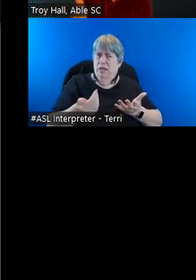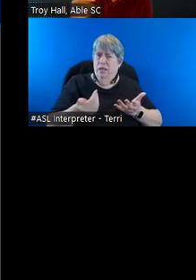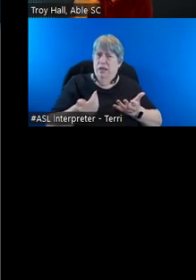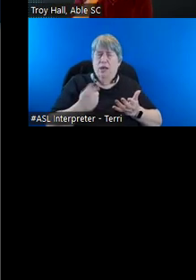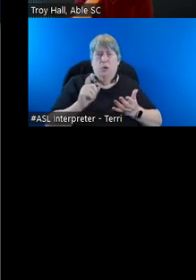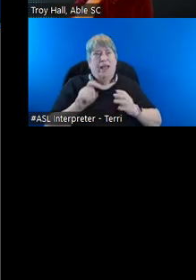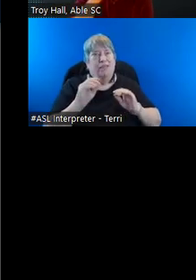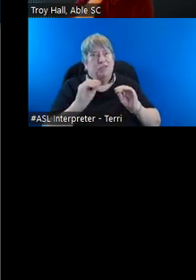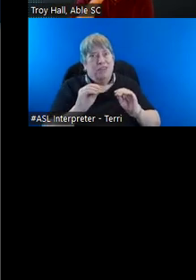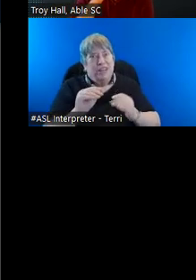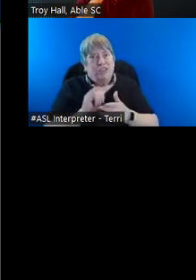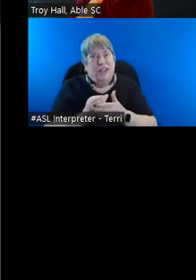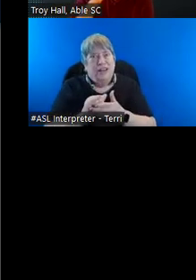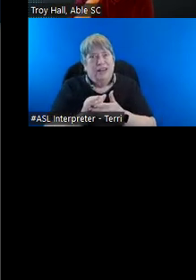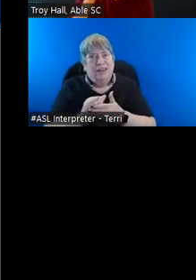taught.